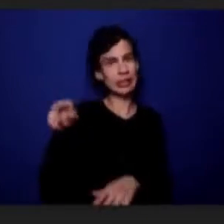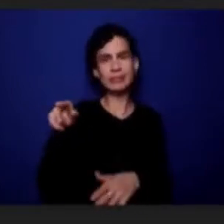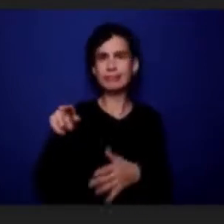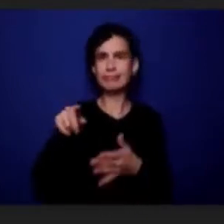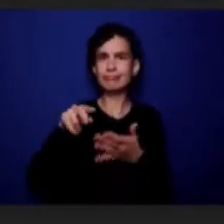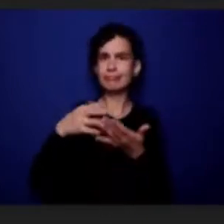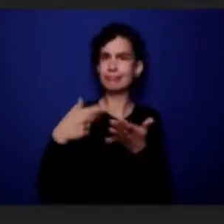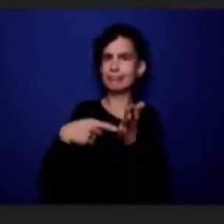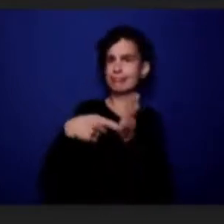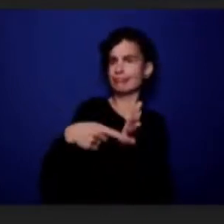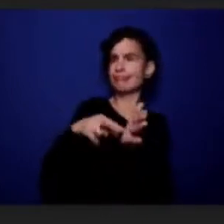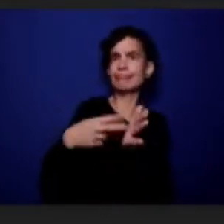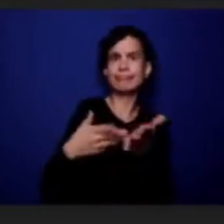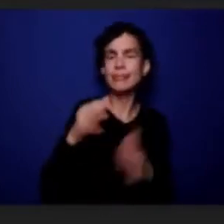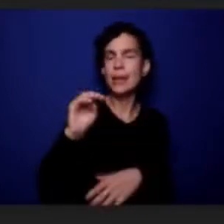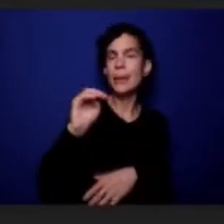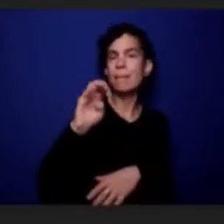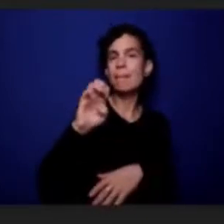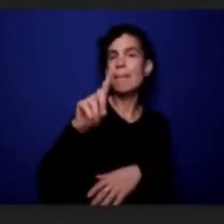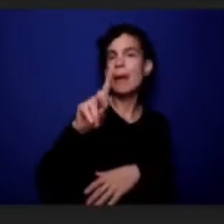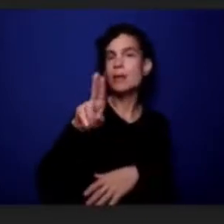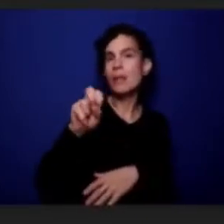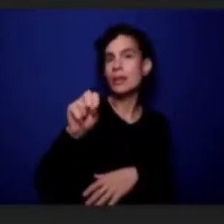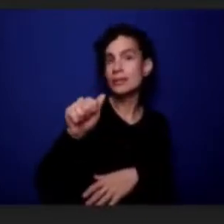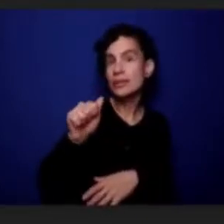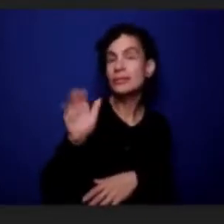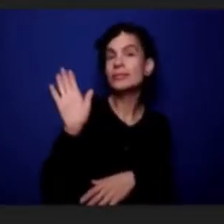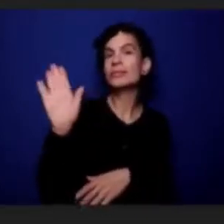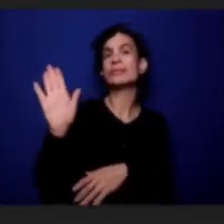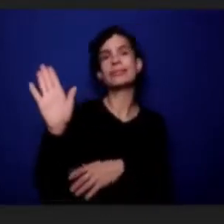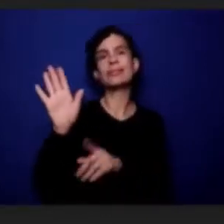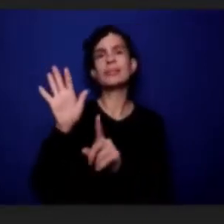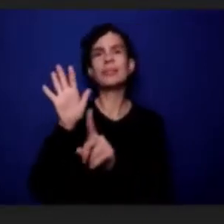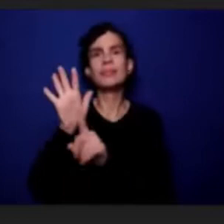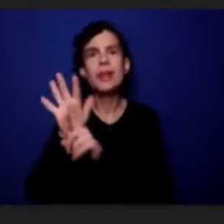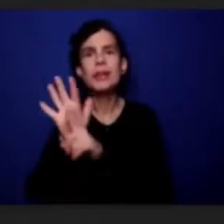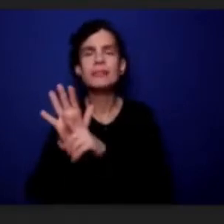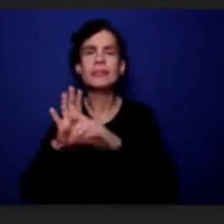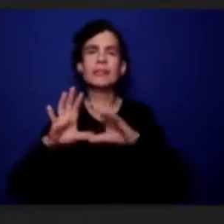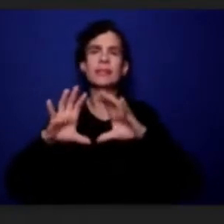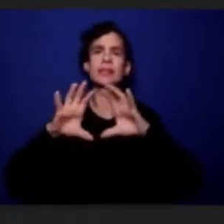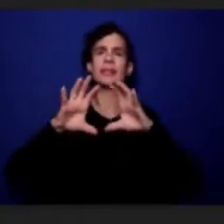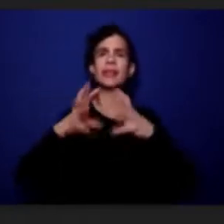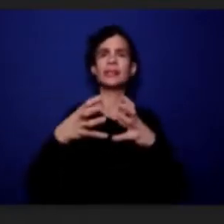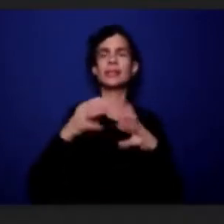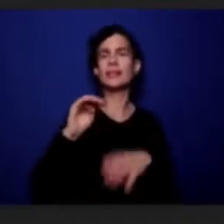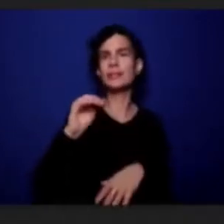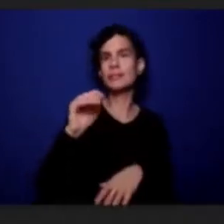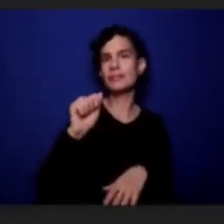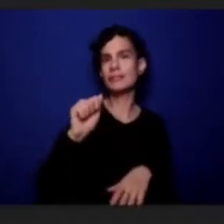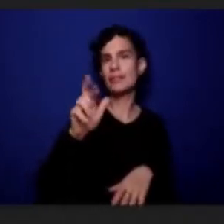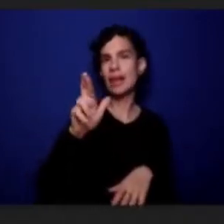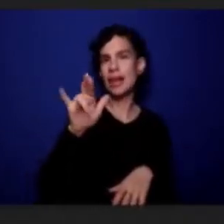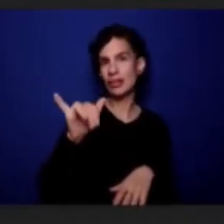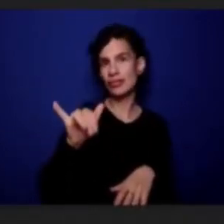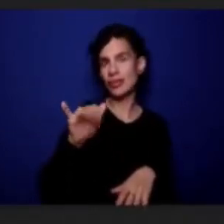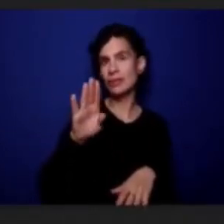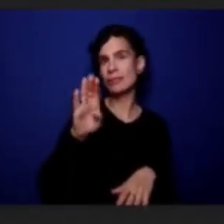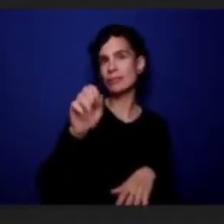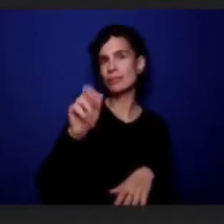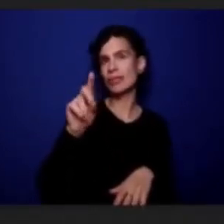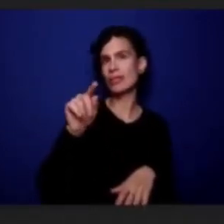I think that's probably the most recent context in which the gendered implications of Medusa as a symbol have been discussed.